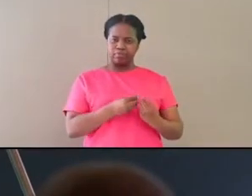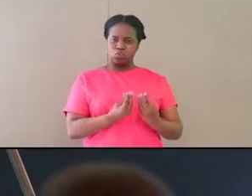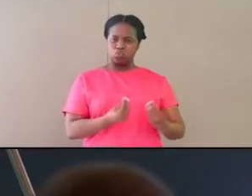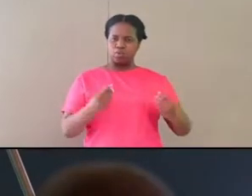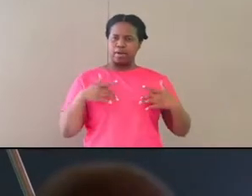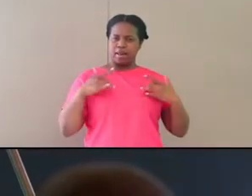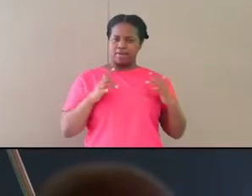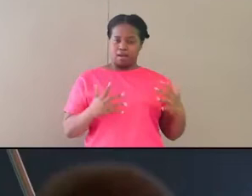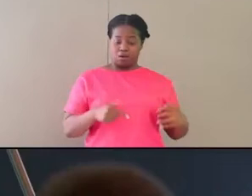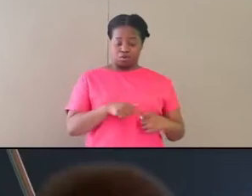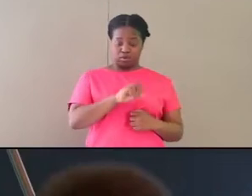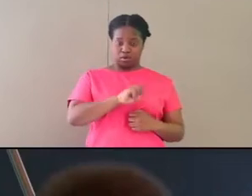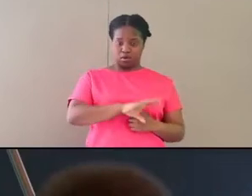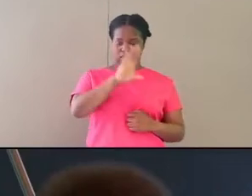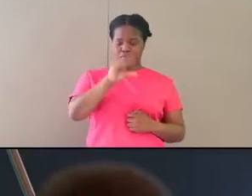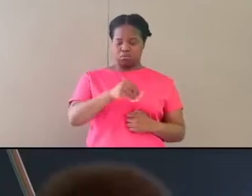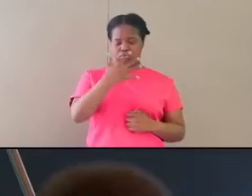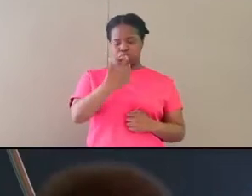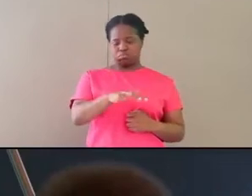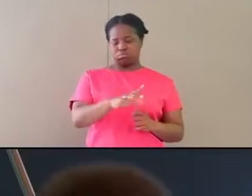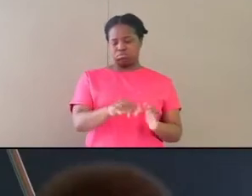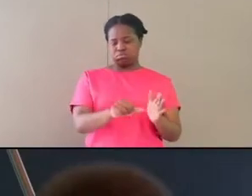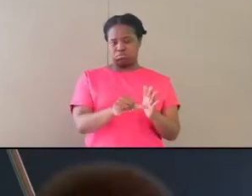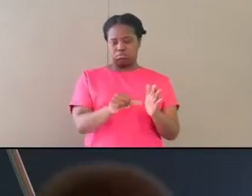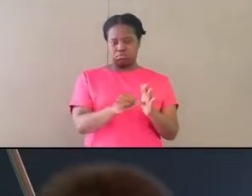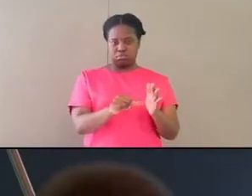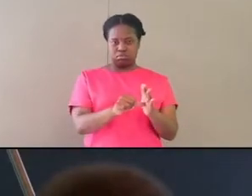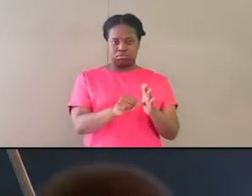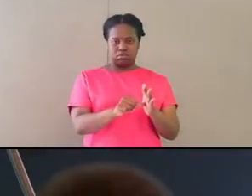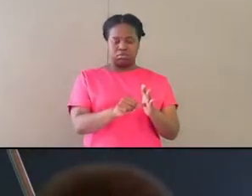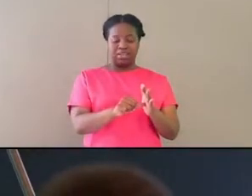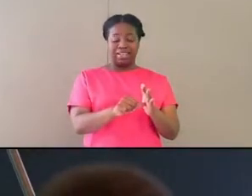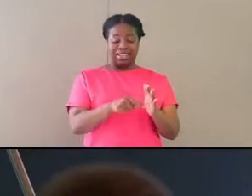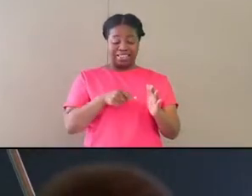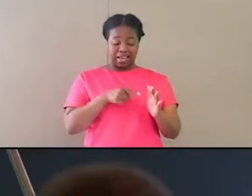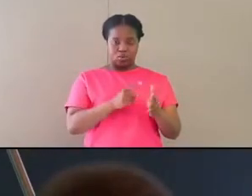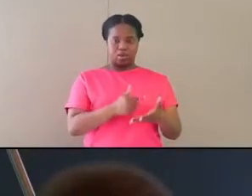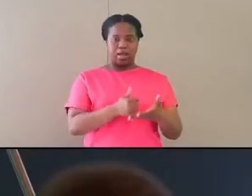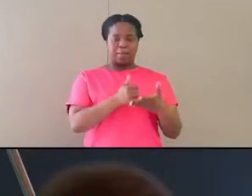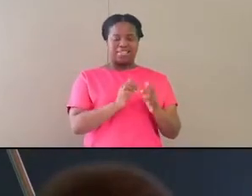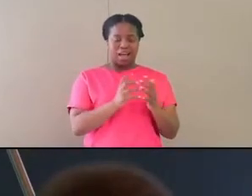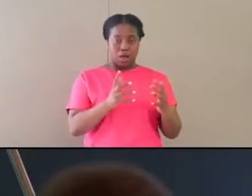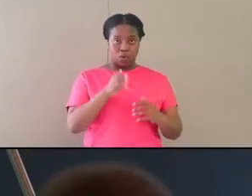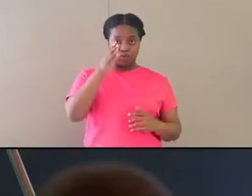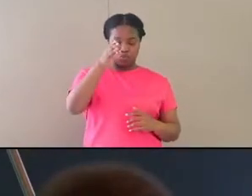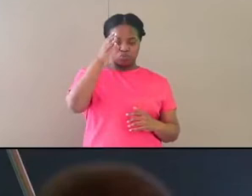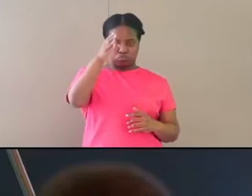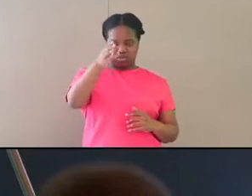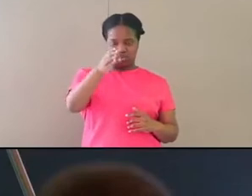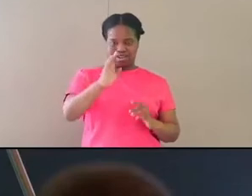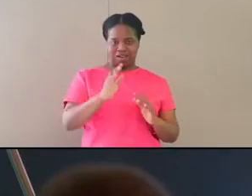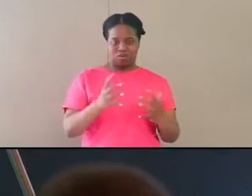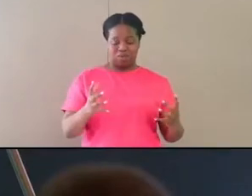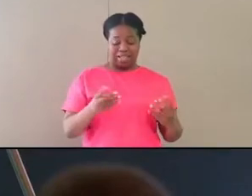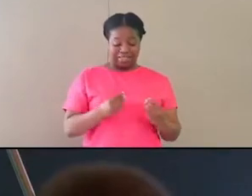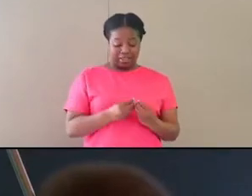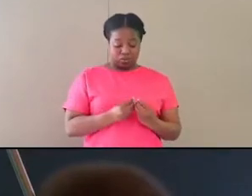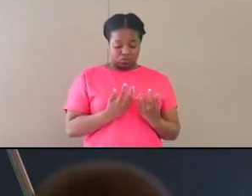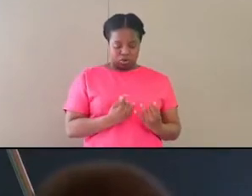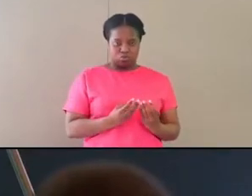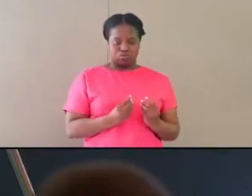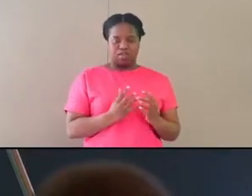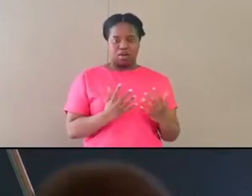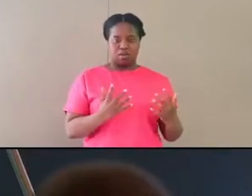in South Africa is a vital driver to determine how we approach and tackle issues that we raise today for